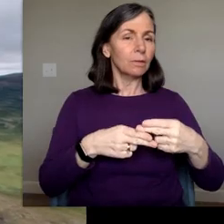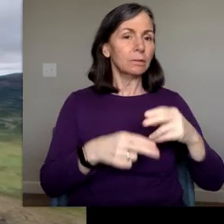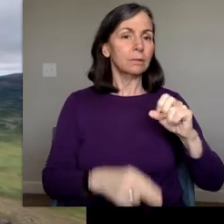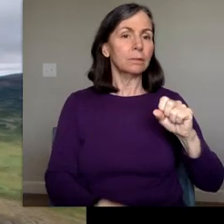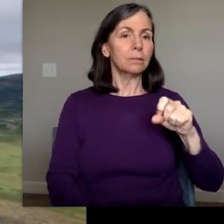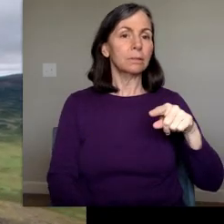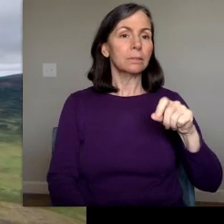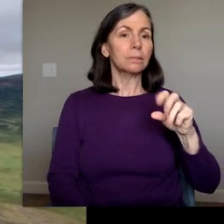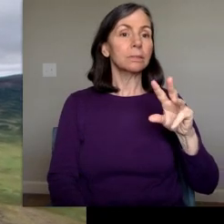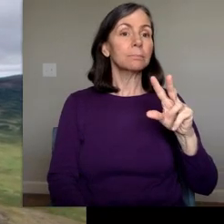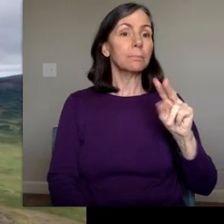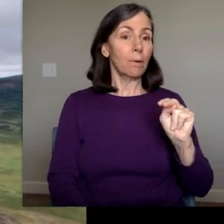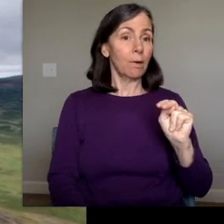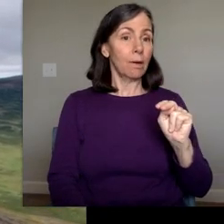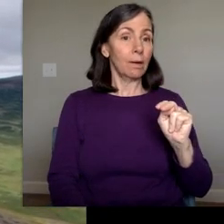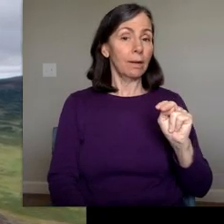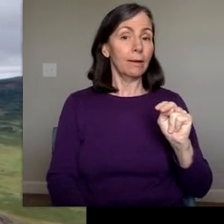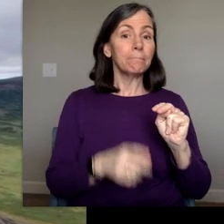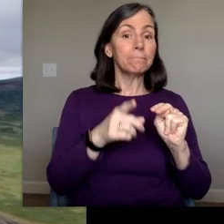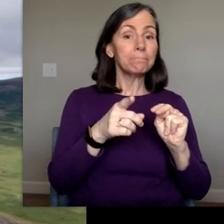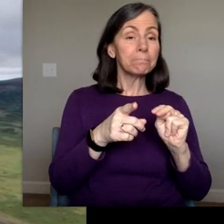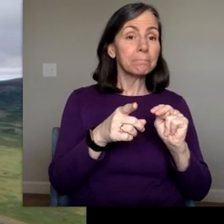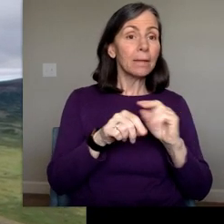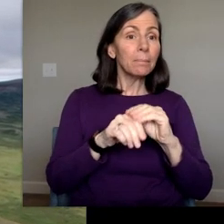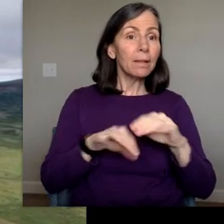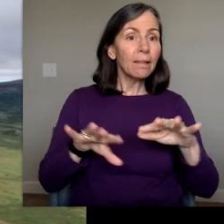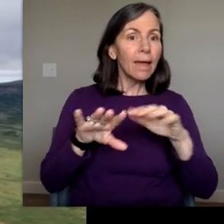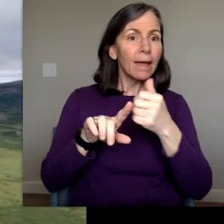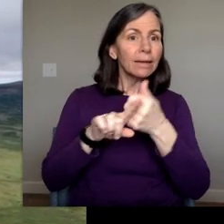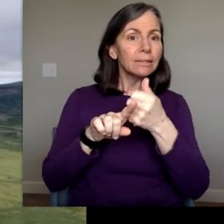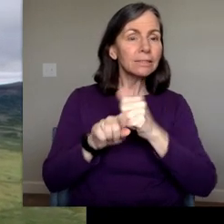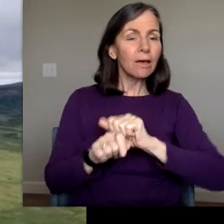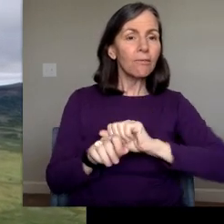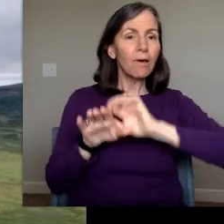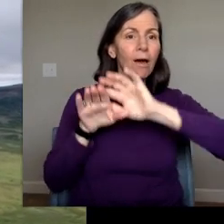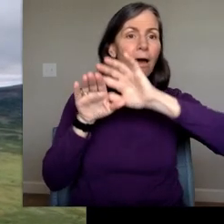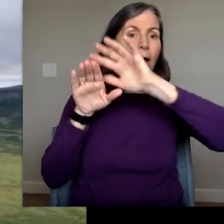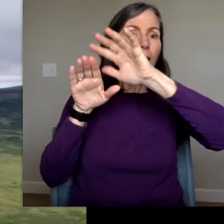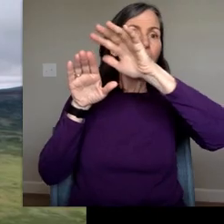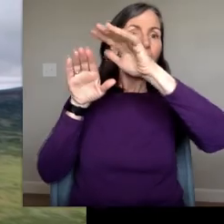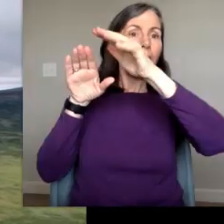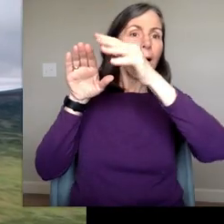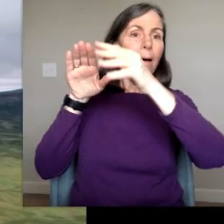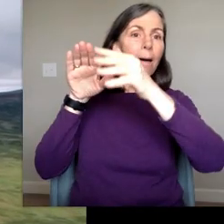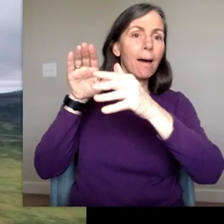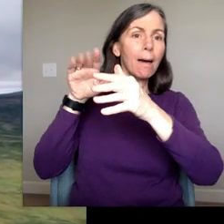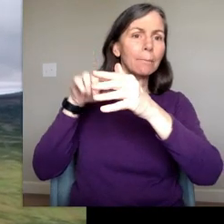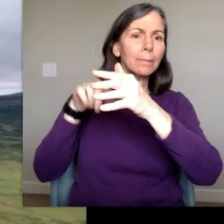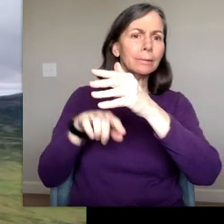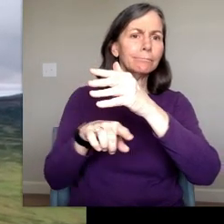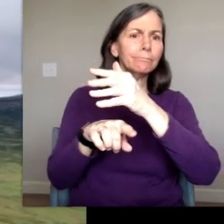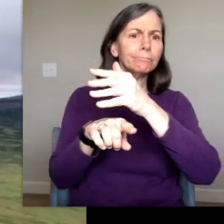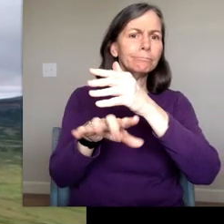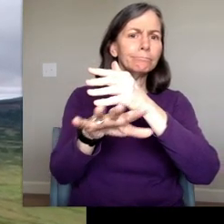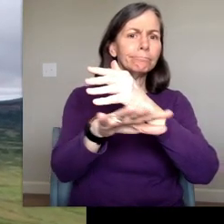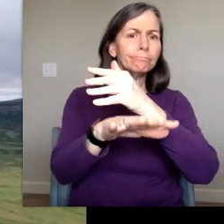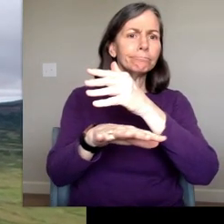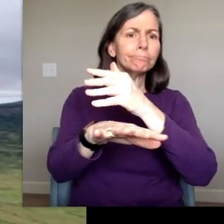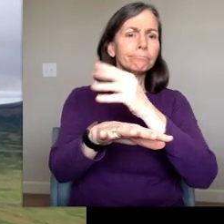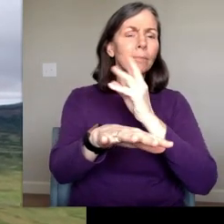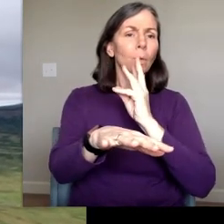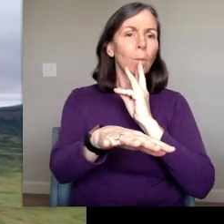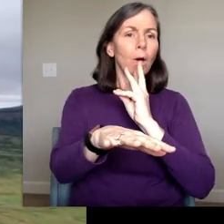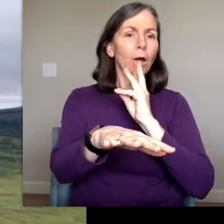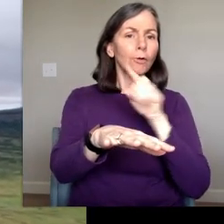But as the ice-free land began to rise, streams and the fish in them were cut off from the